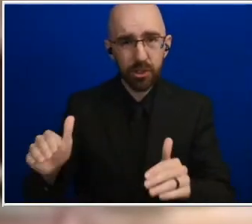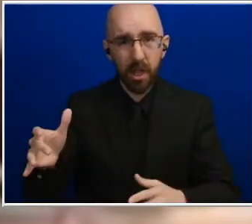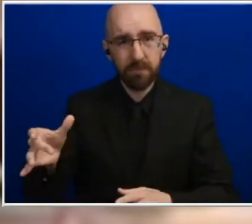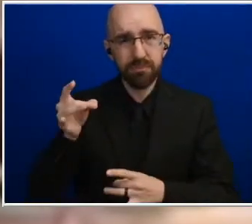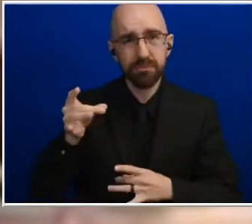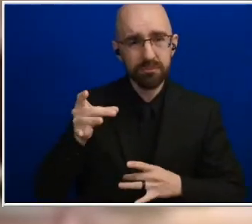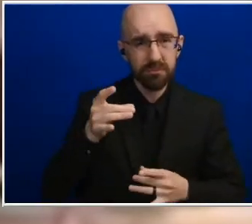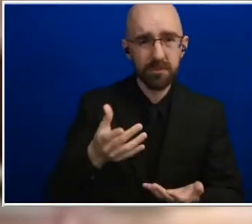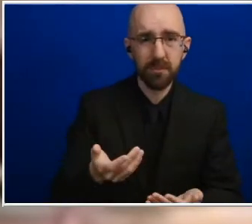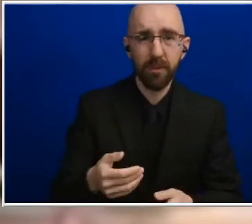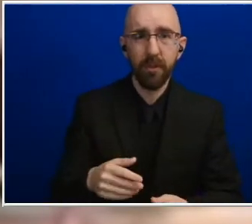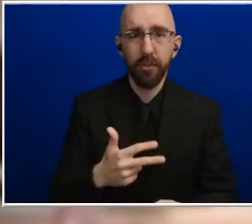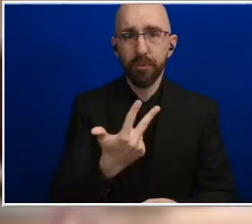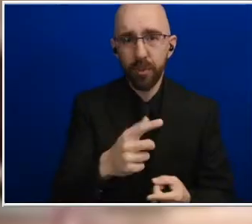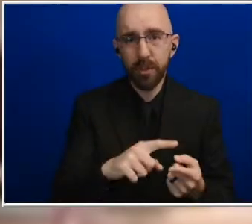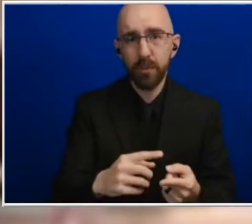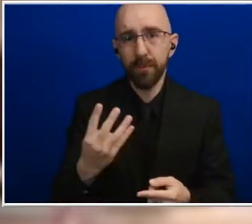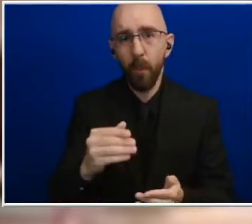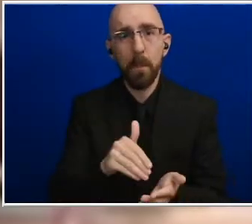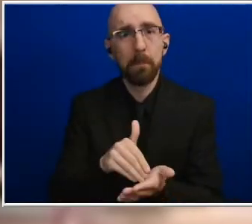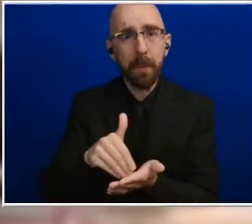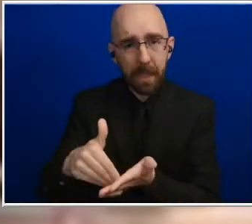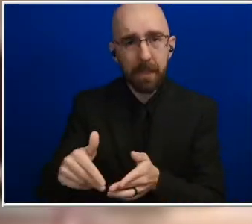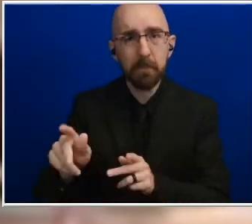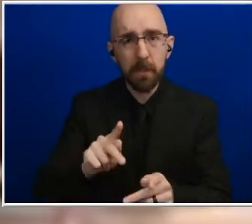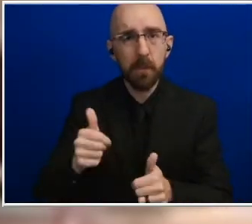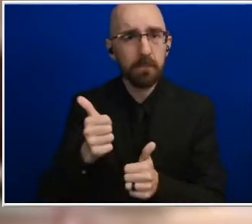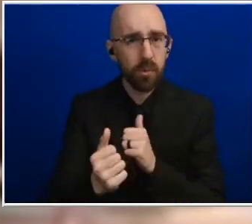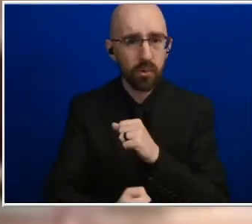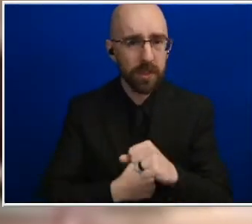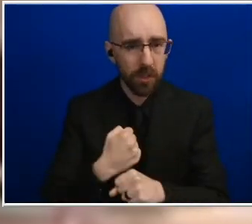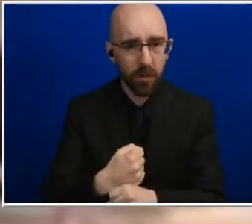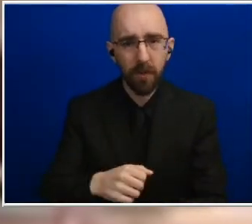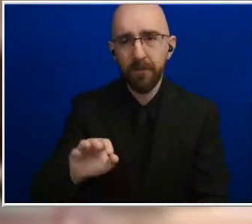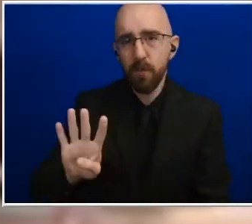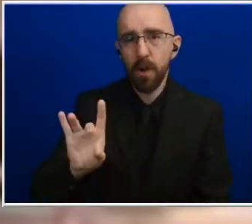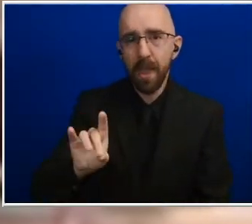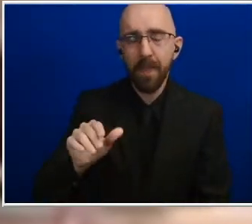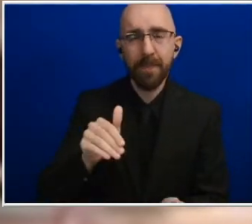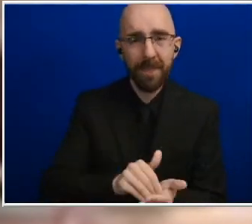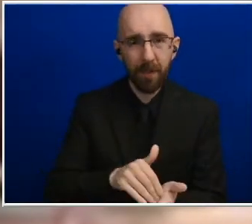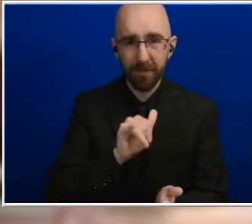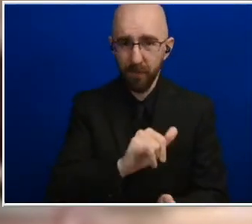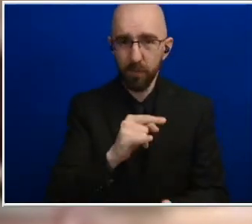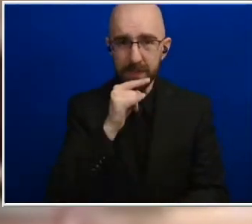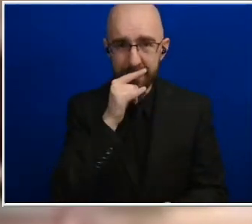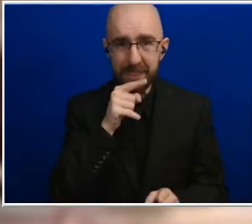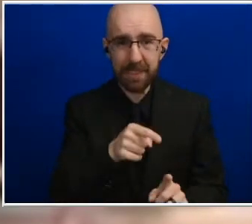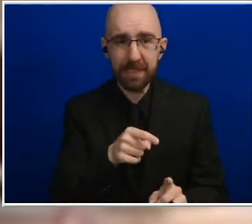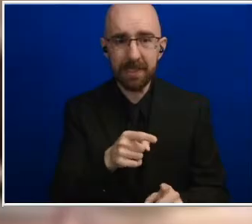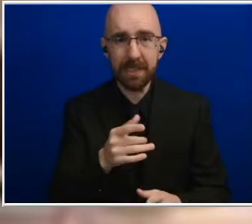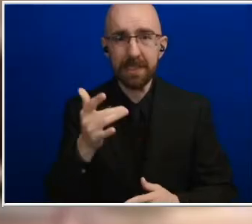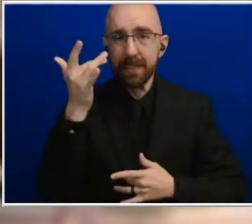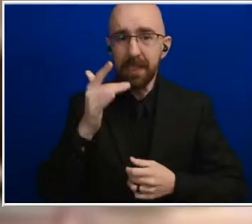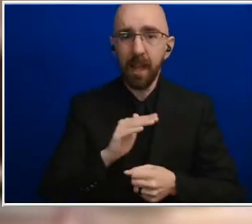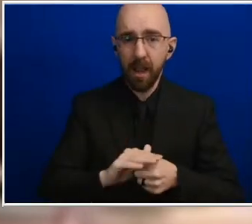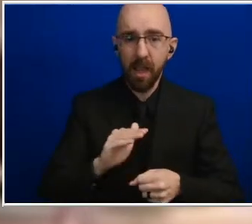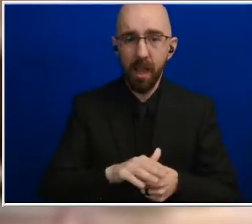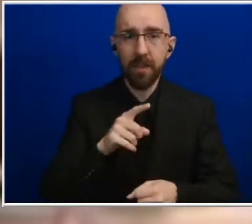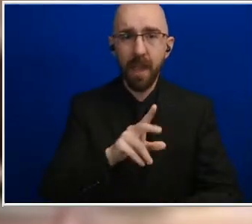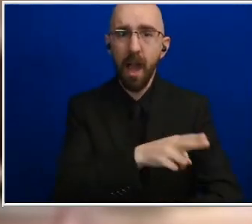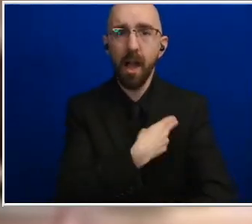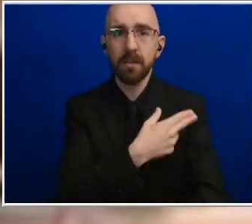4 million people a year. 48,000 of those kids ended up sick enough that they were